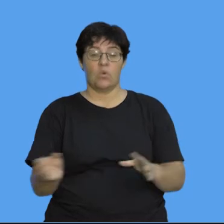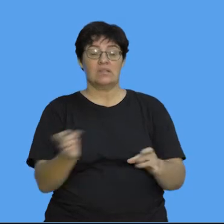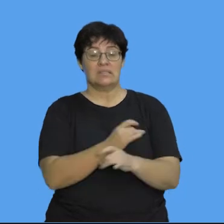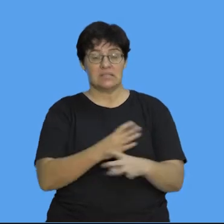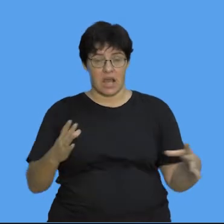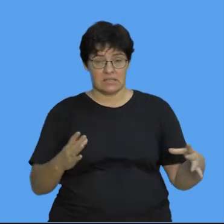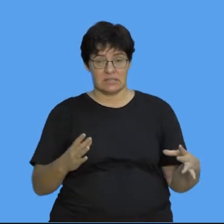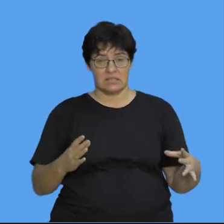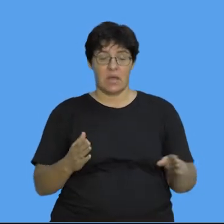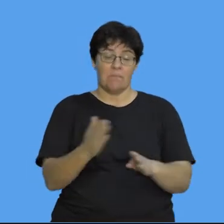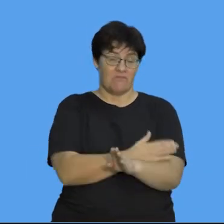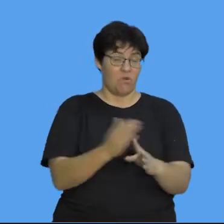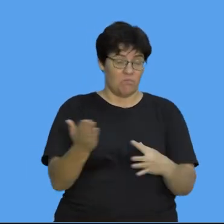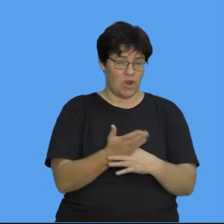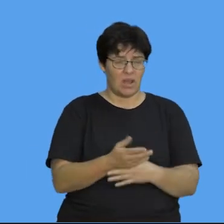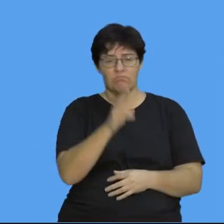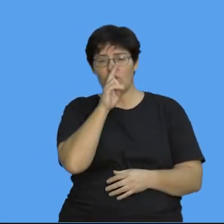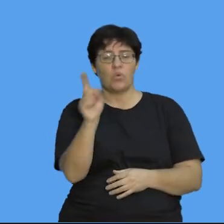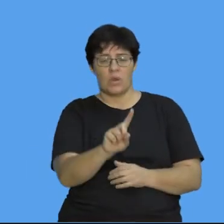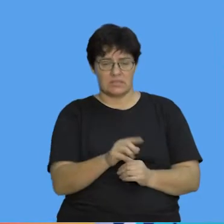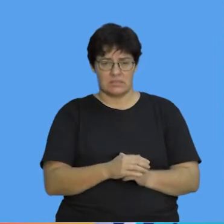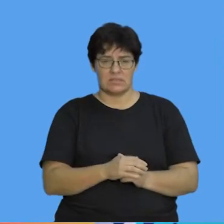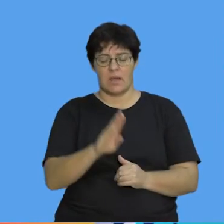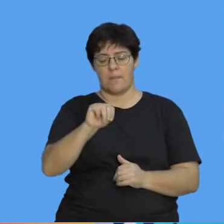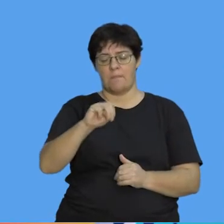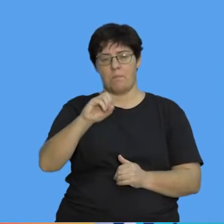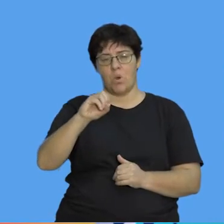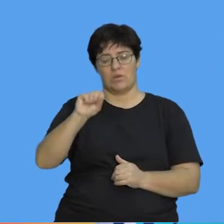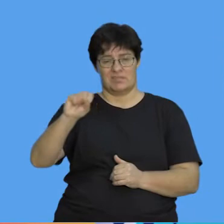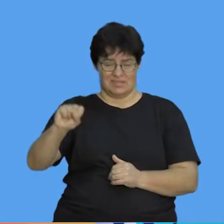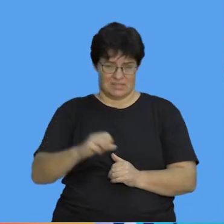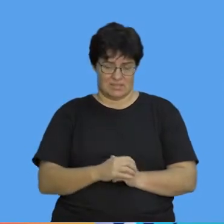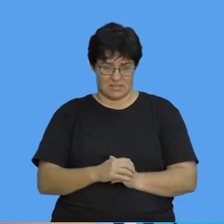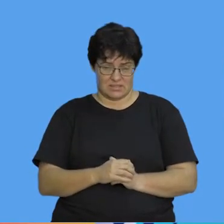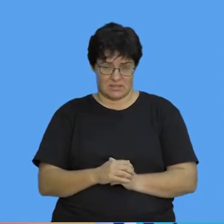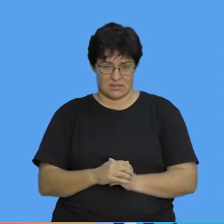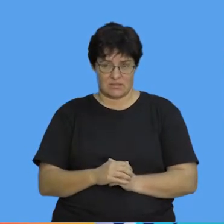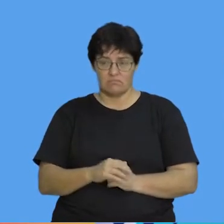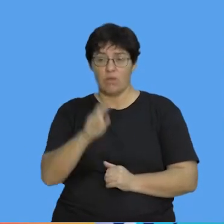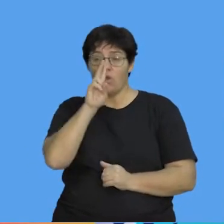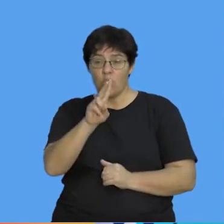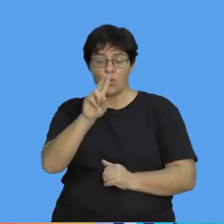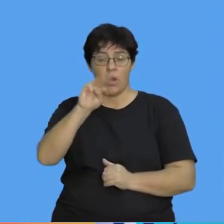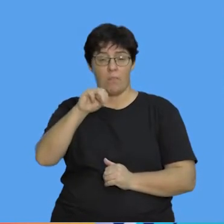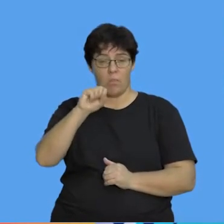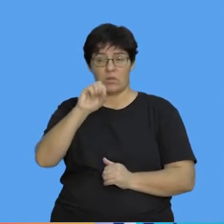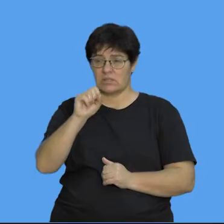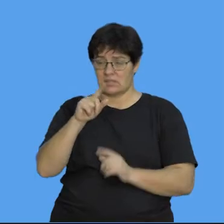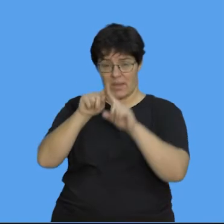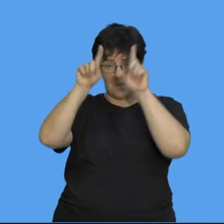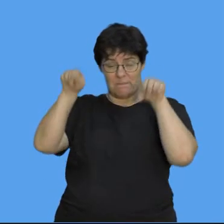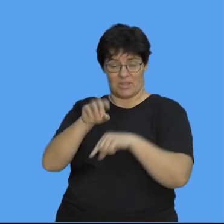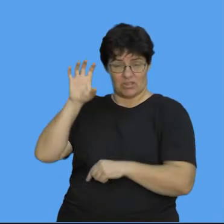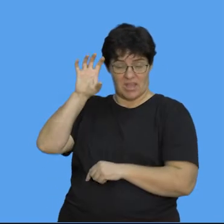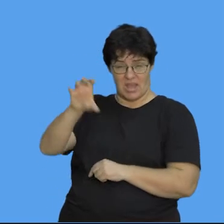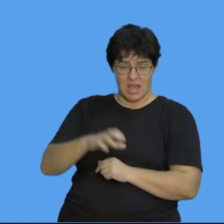Okay, guys, we're going to start off, before we have a break, looking at our moss plant. Okay, so when we look at moss,